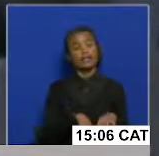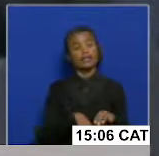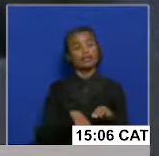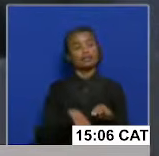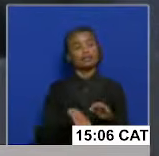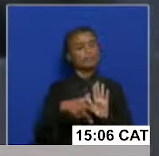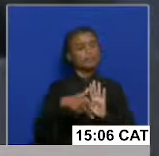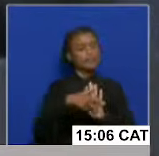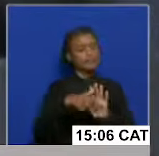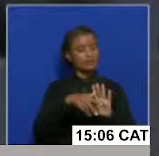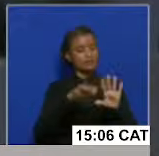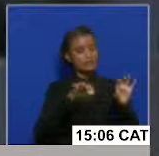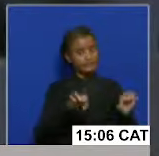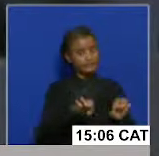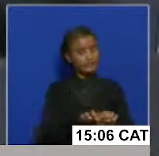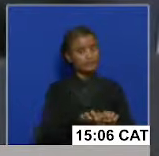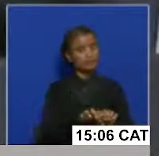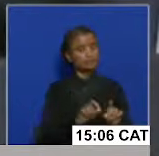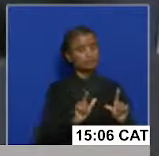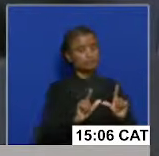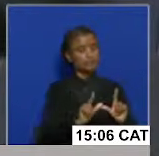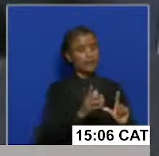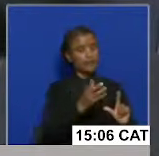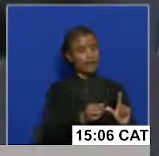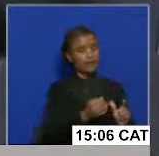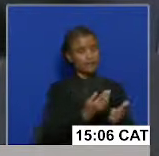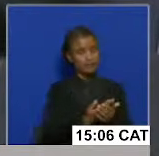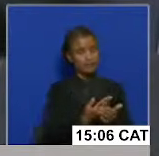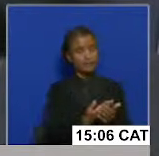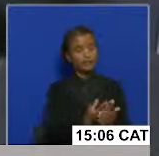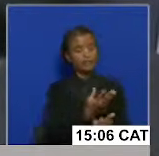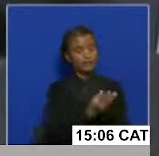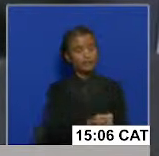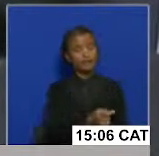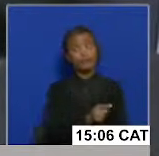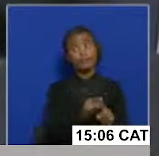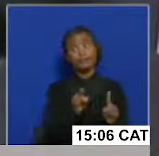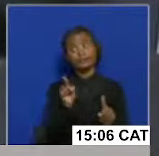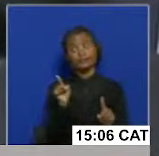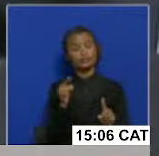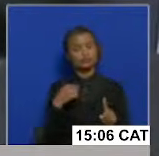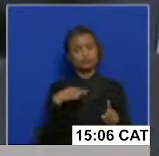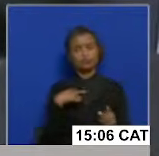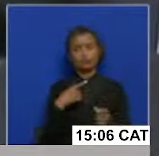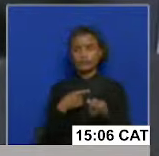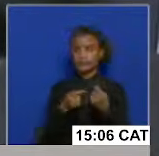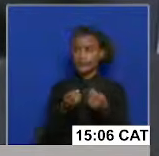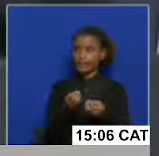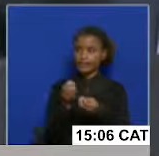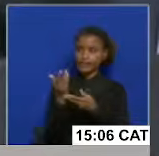Mr. Stammen, who clearly would not have had a permit to be in possession of the stones?